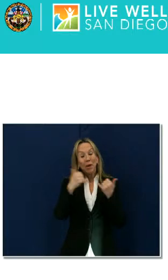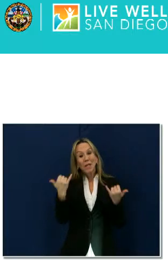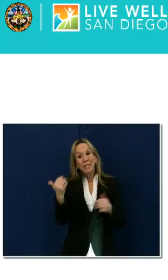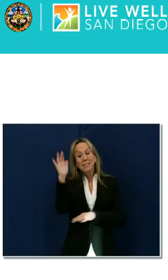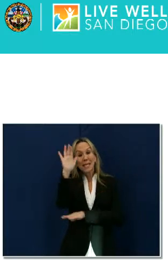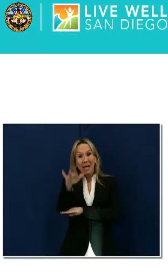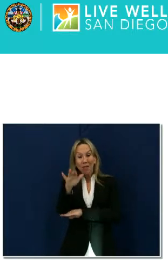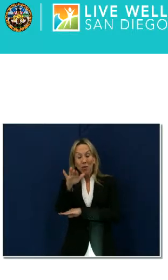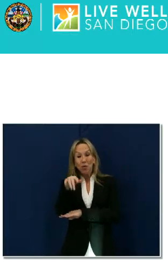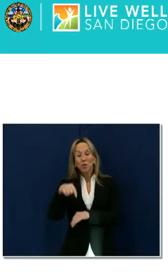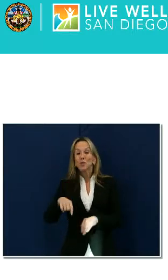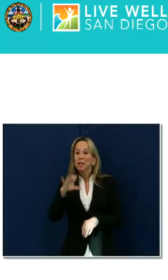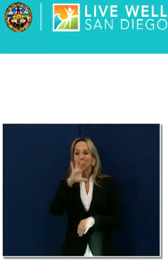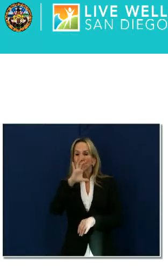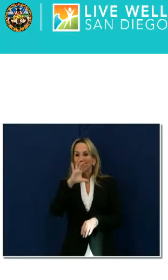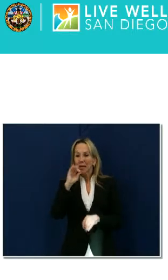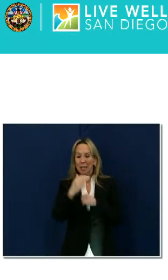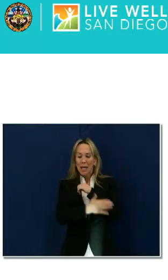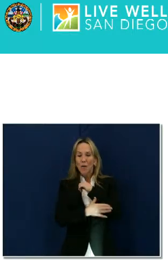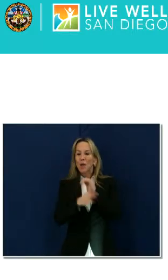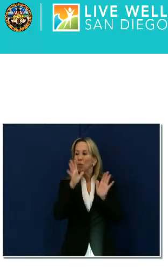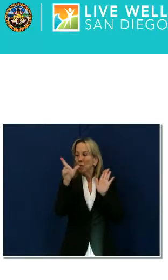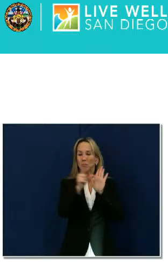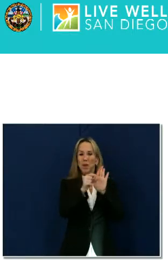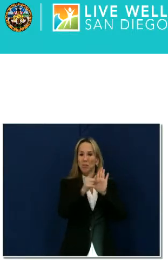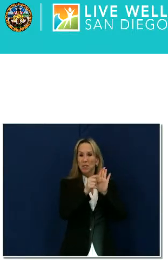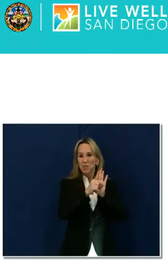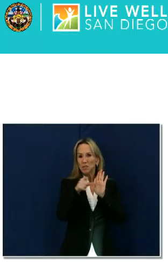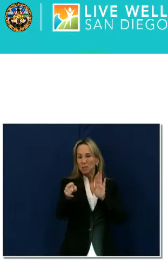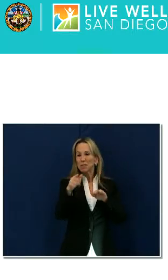county will publish pages on the